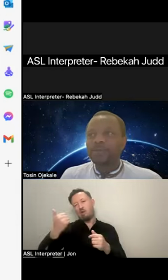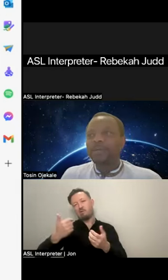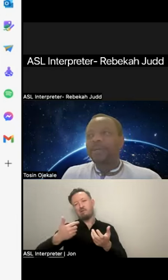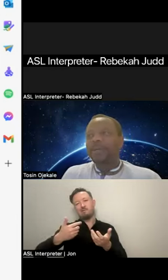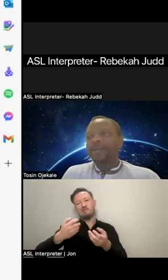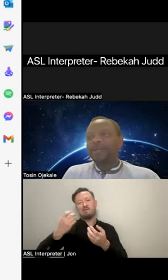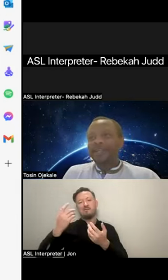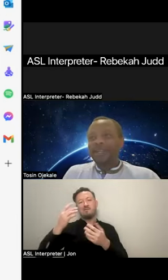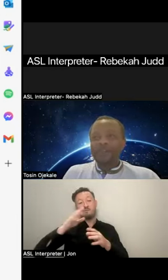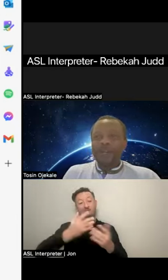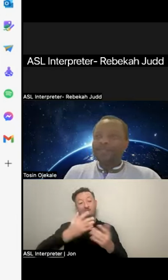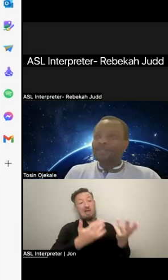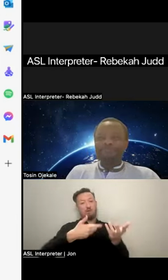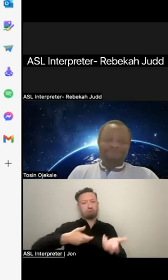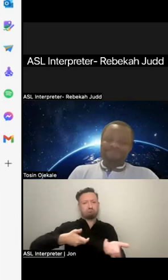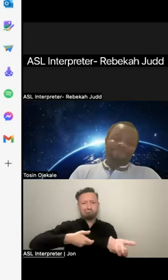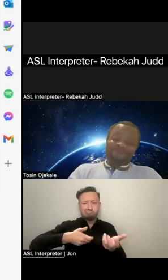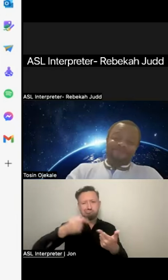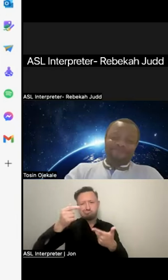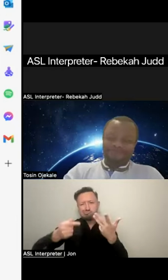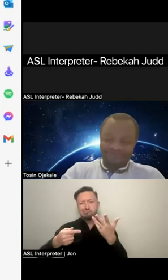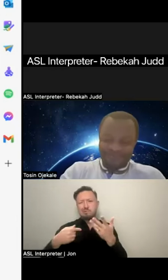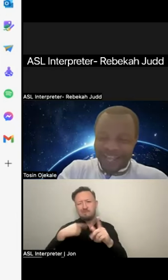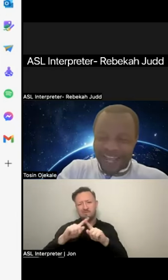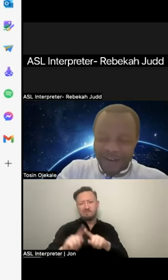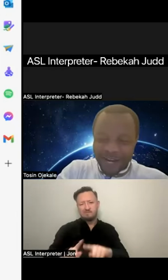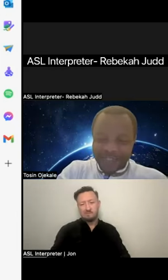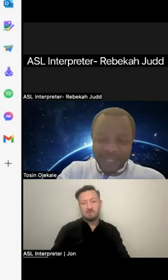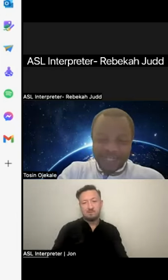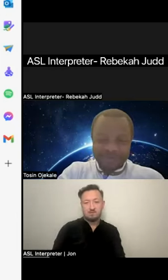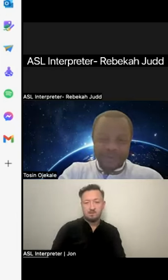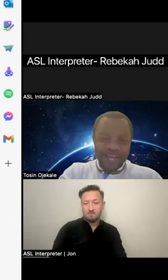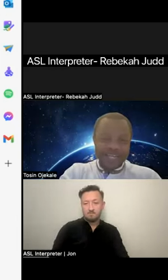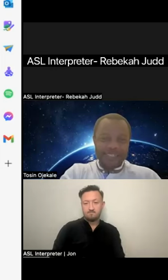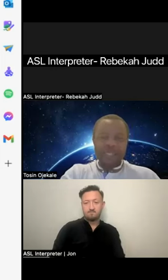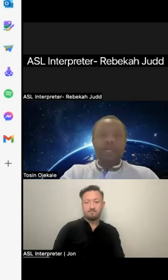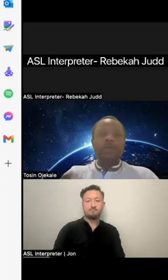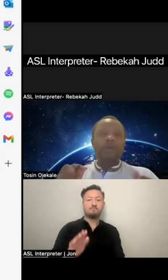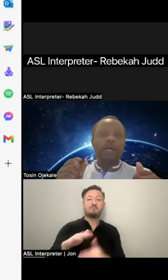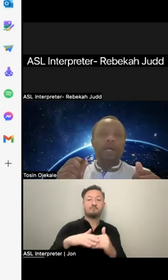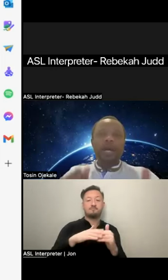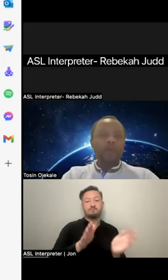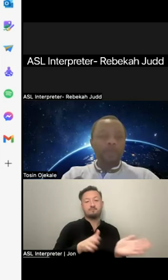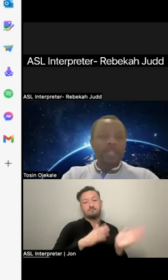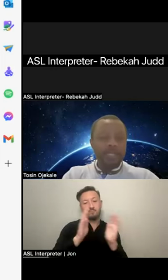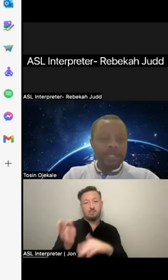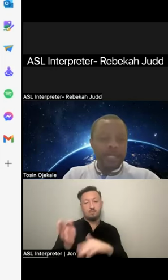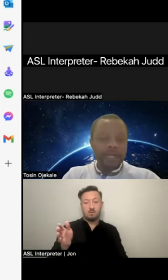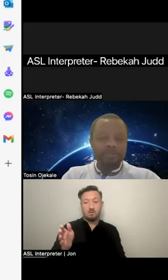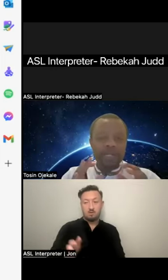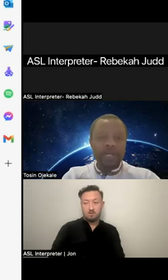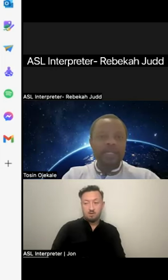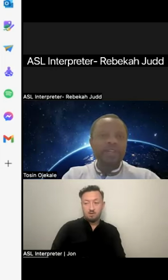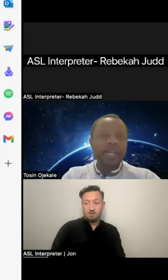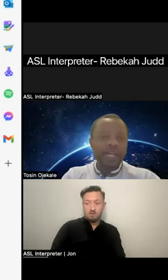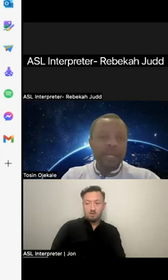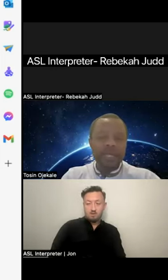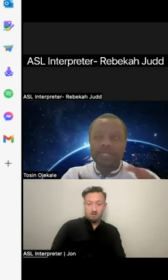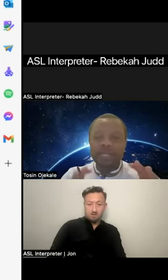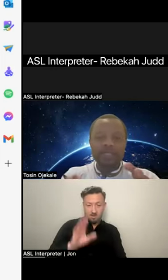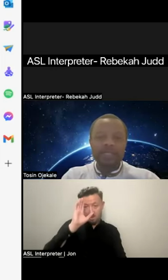well. Adrian. All right, so let's move ahead. So I hope this